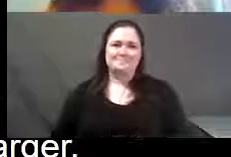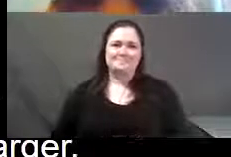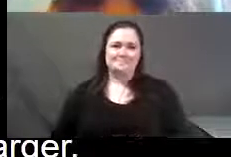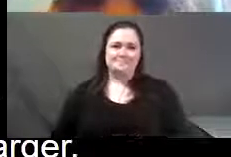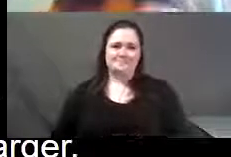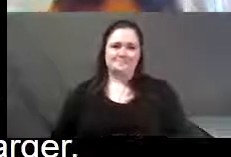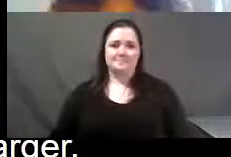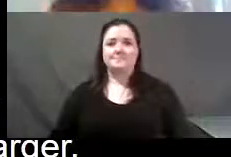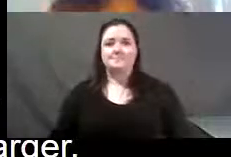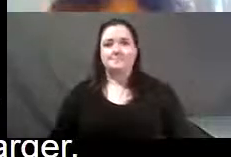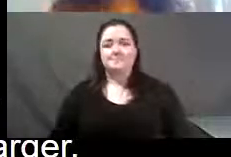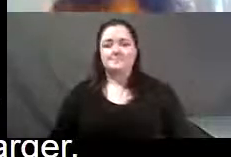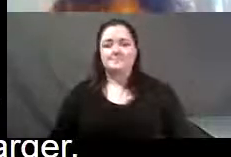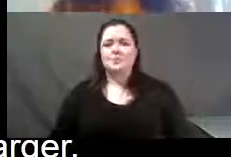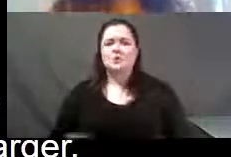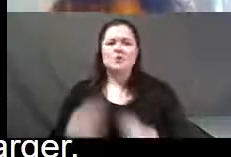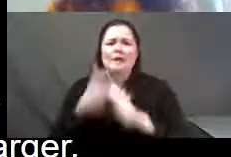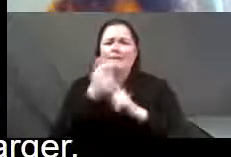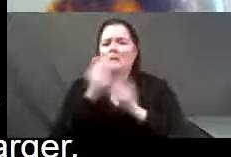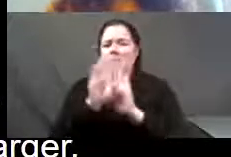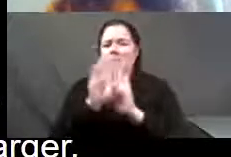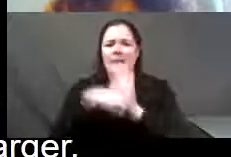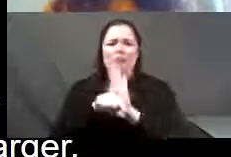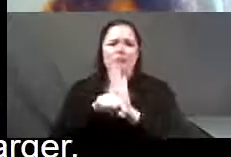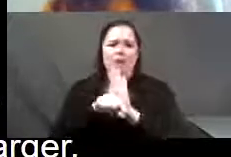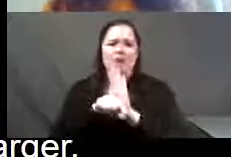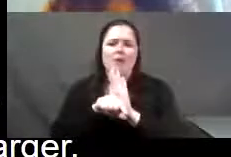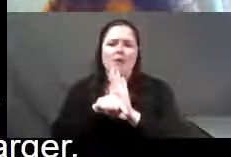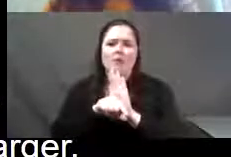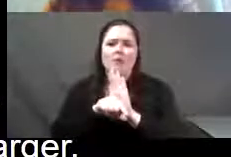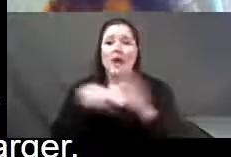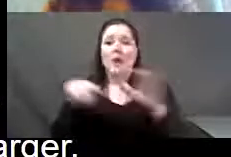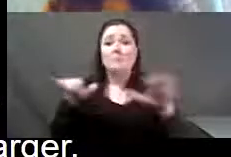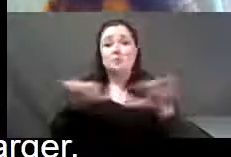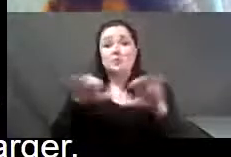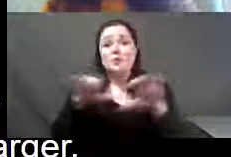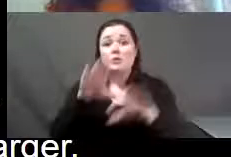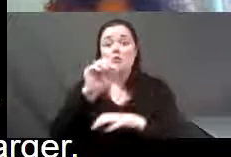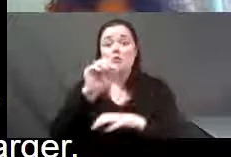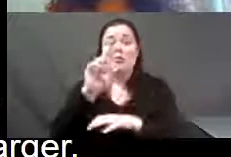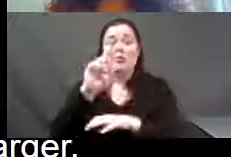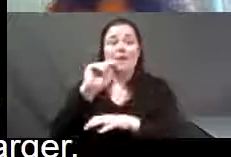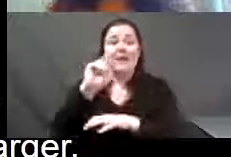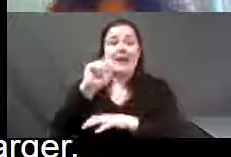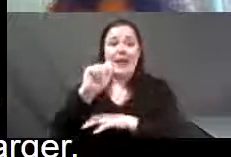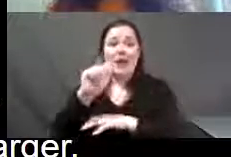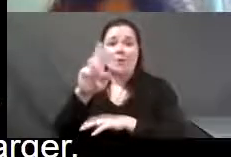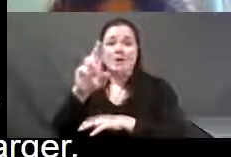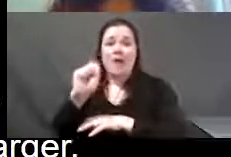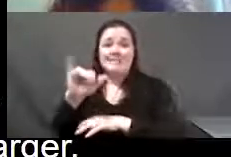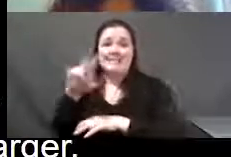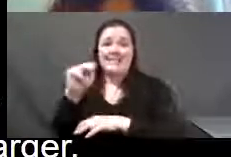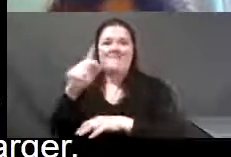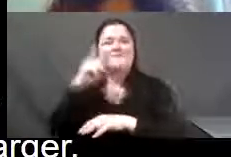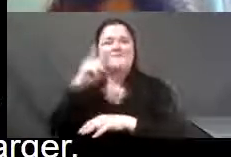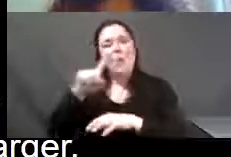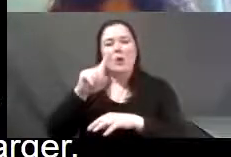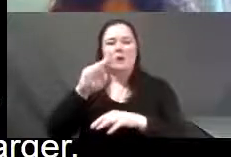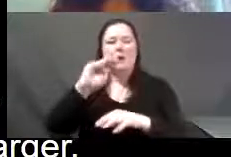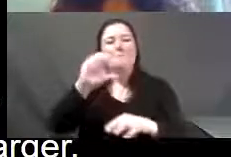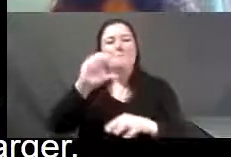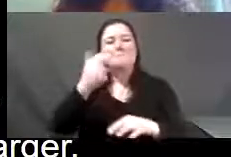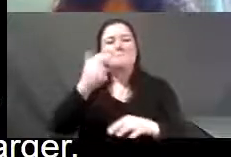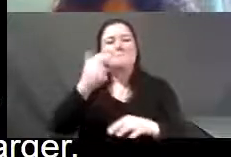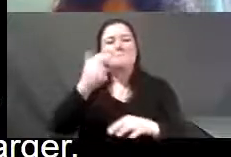And just a little background, I'm doing this through Count Us In today for March to End the Madness. So thank you all for having me in